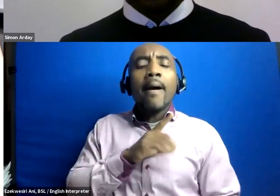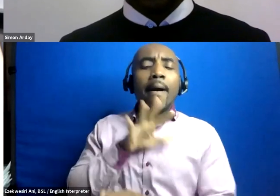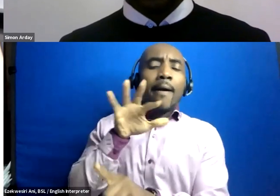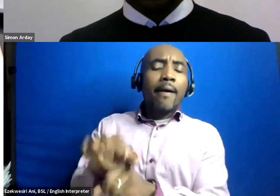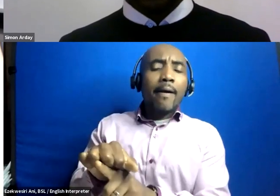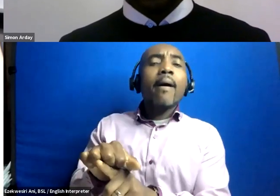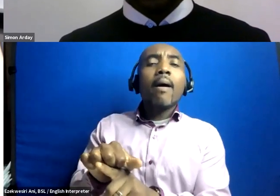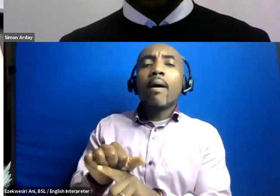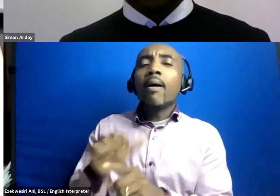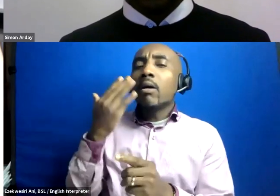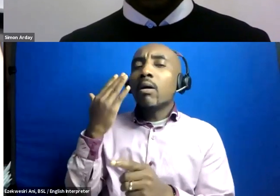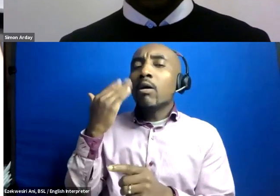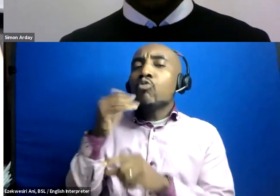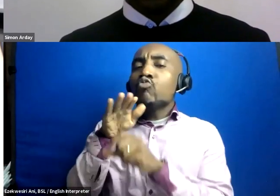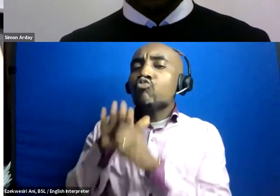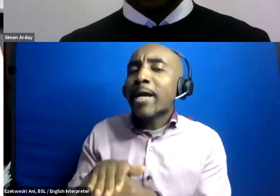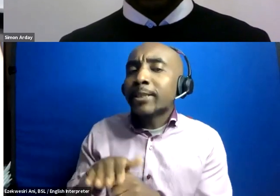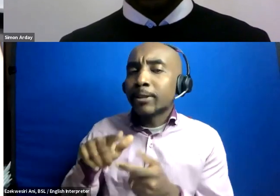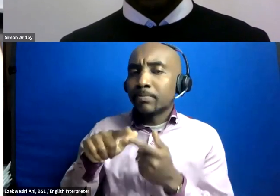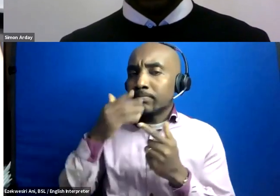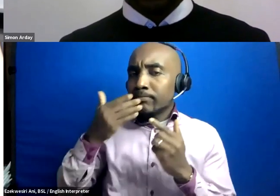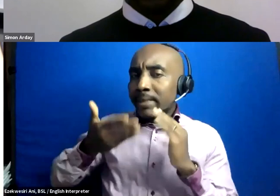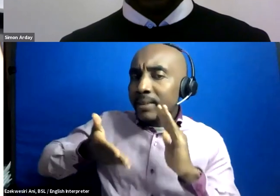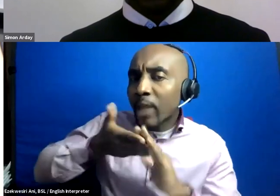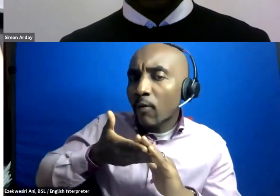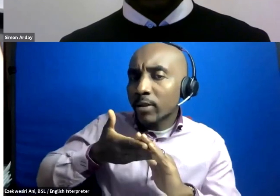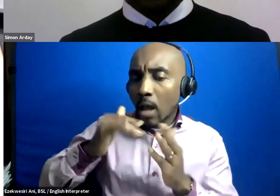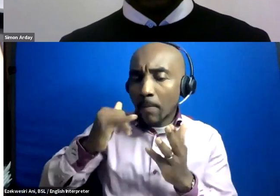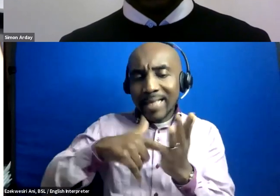stereotypes and stigma. So